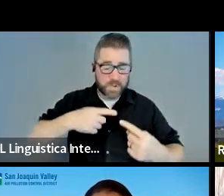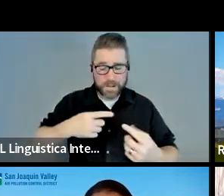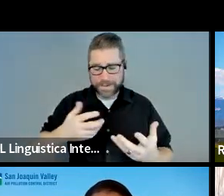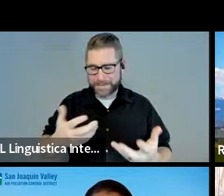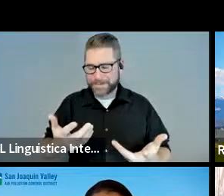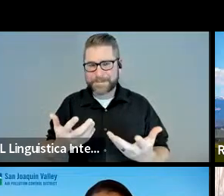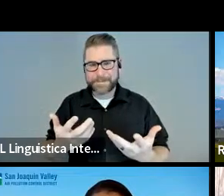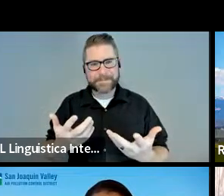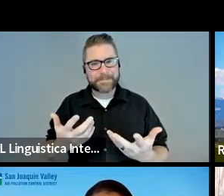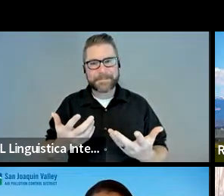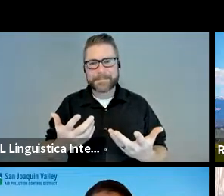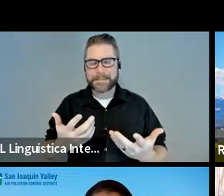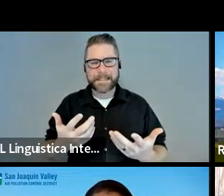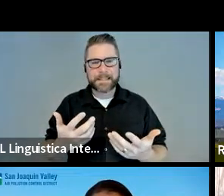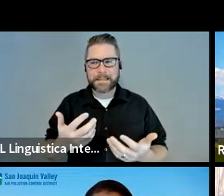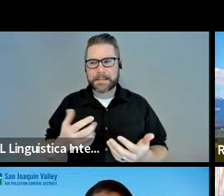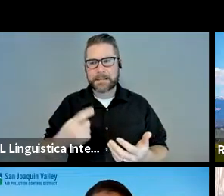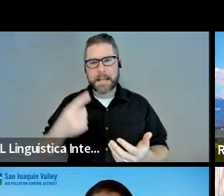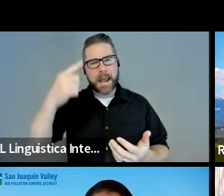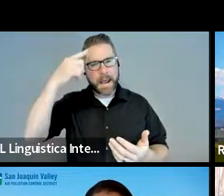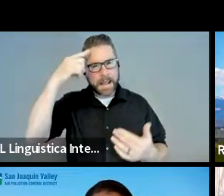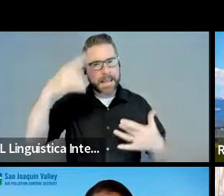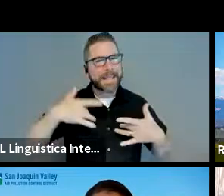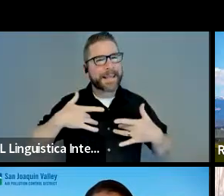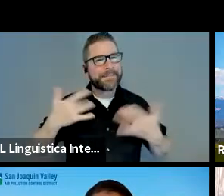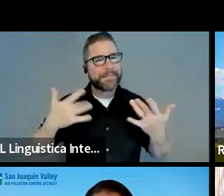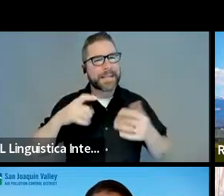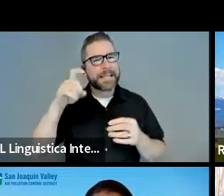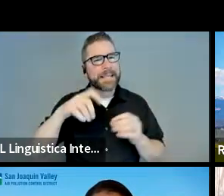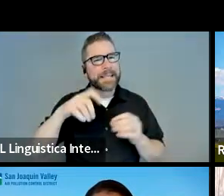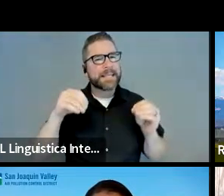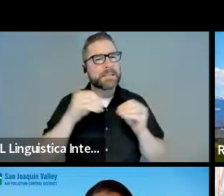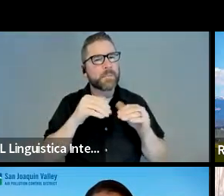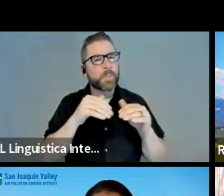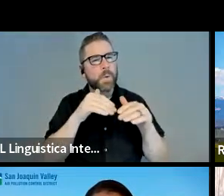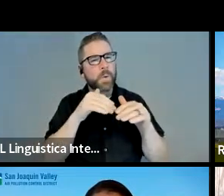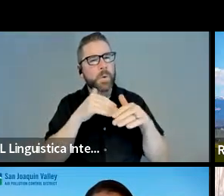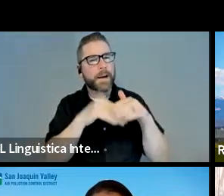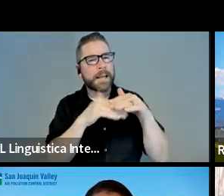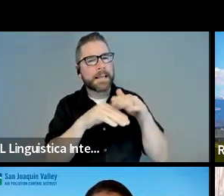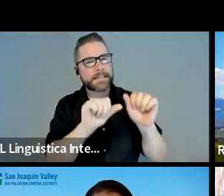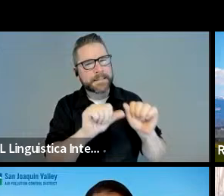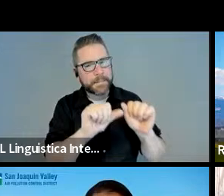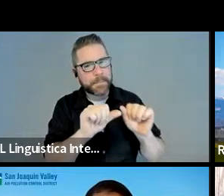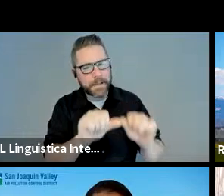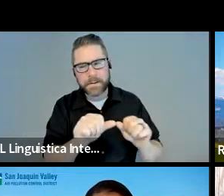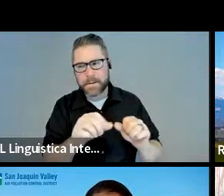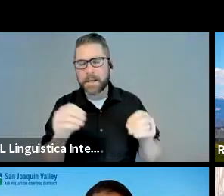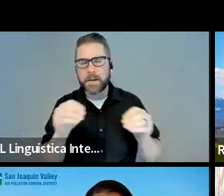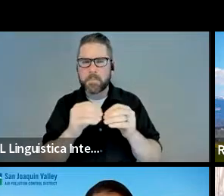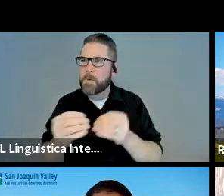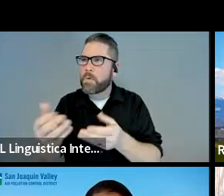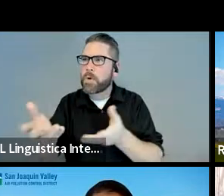be more conclusion, more accessibility to it. That's all.